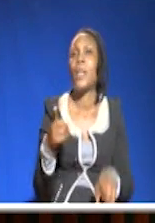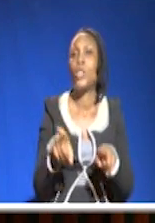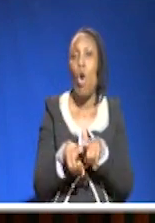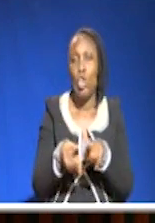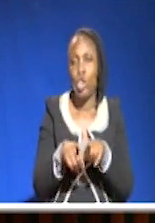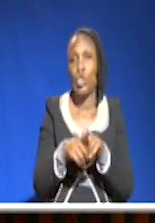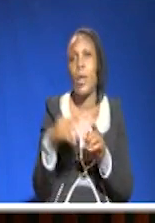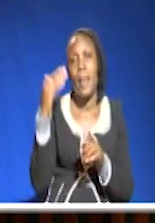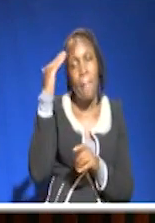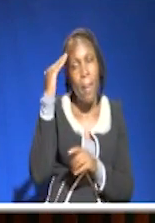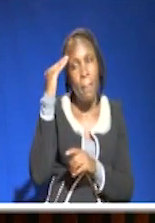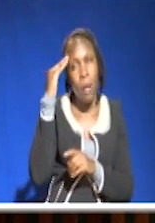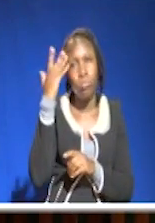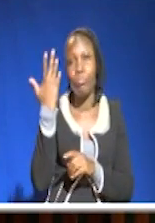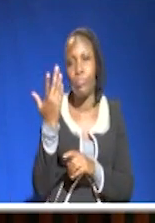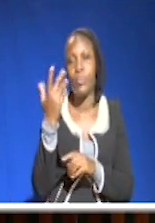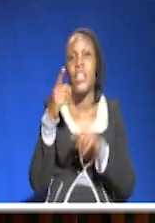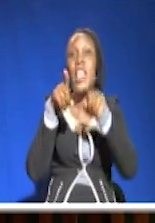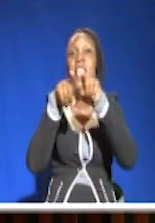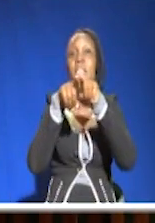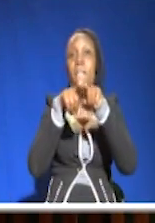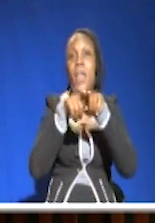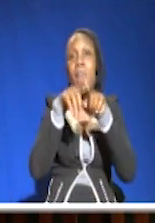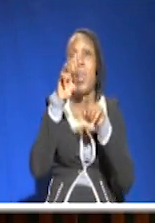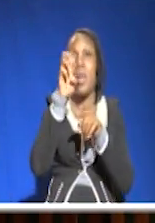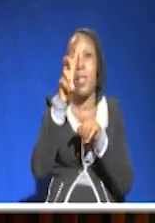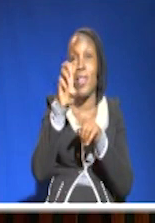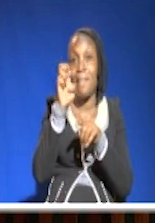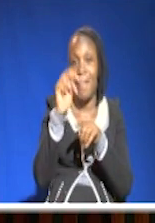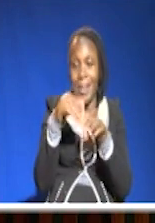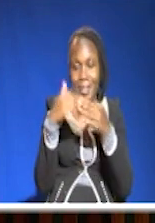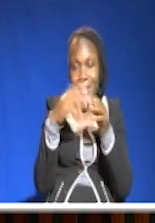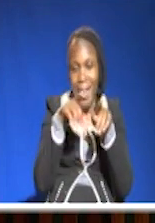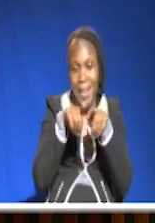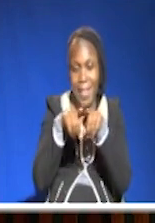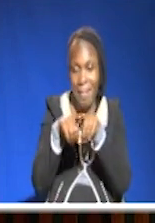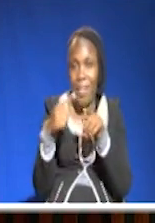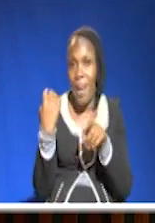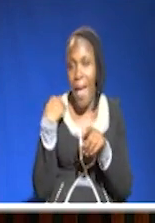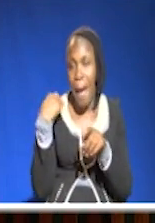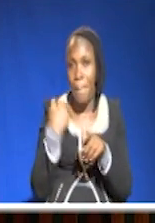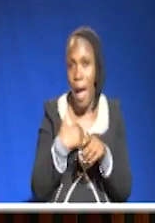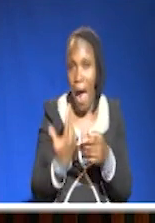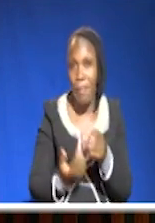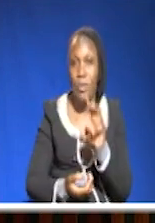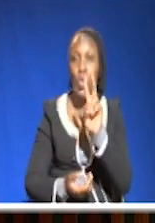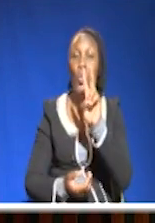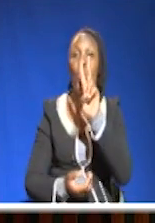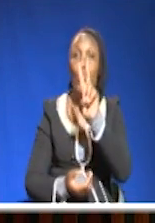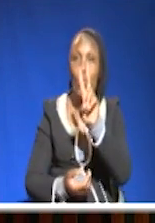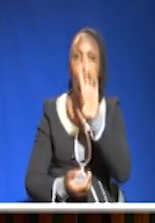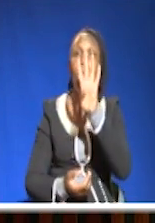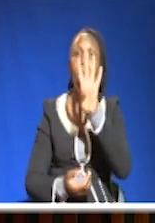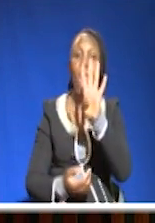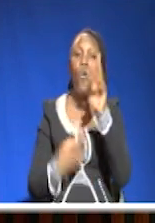you, the even numbers, they are 2, 4,